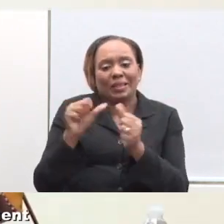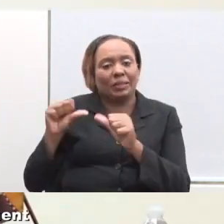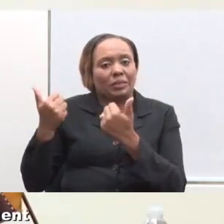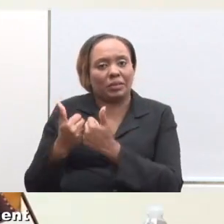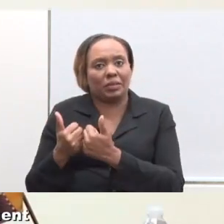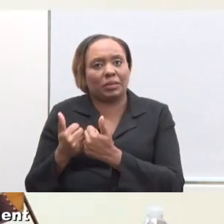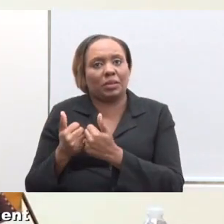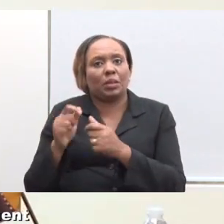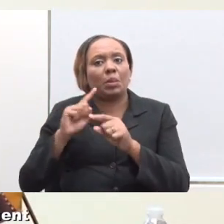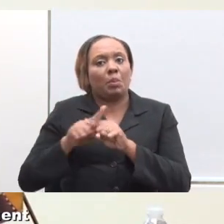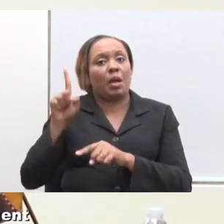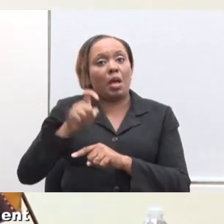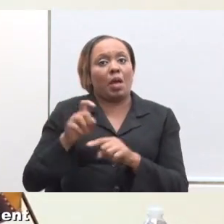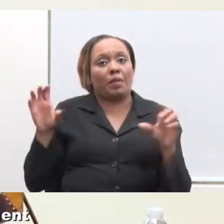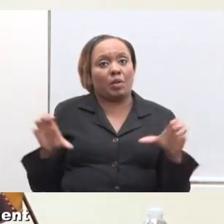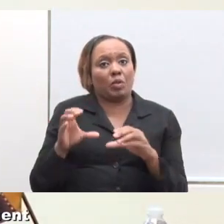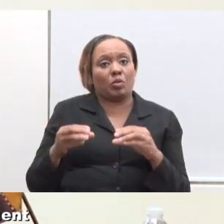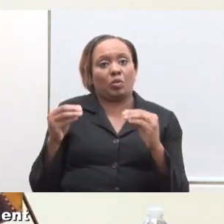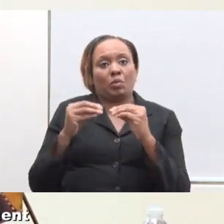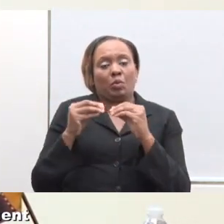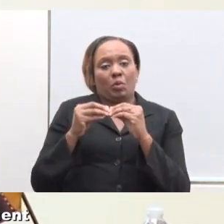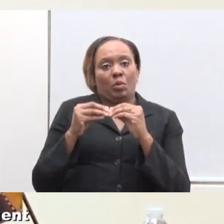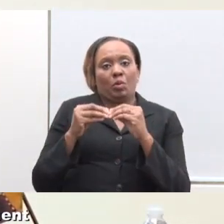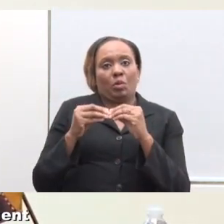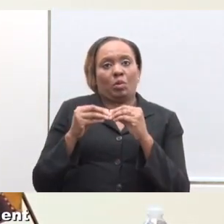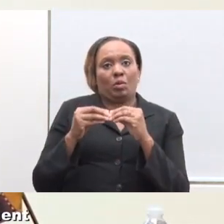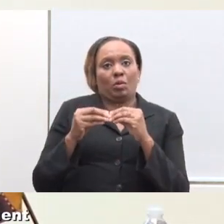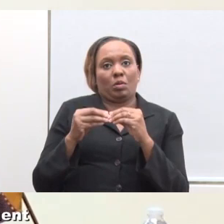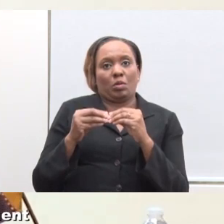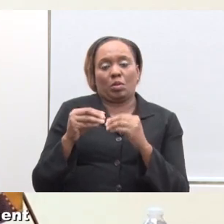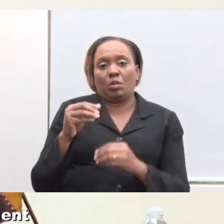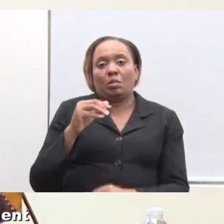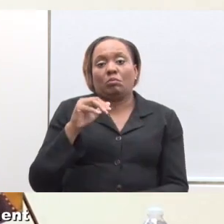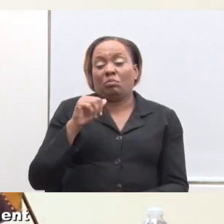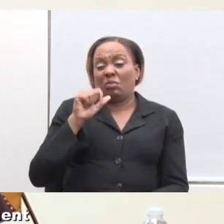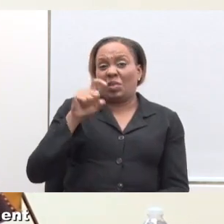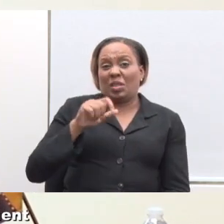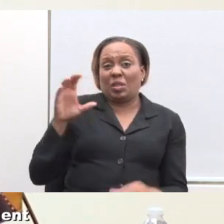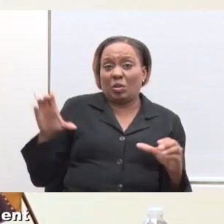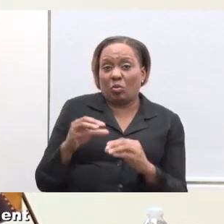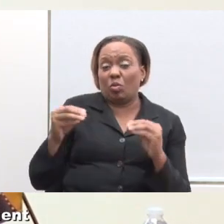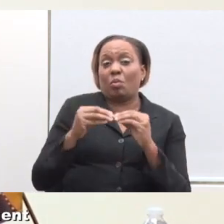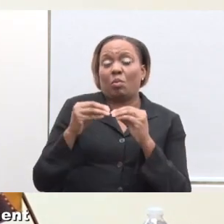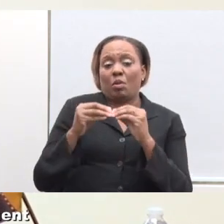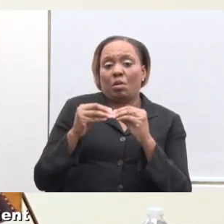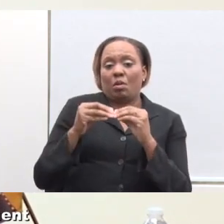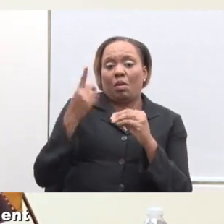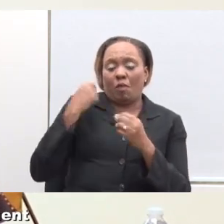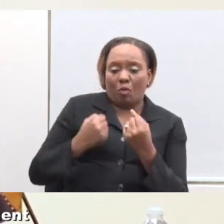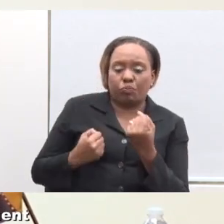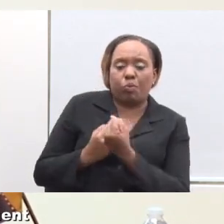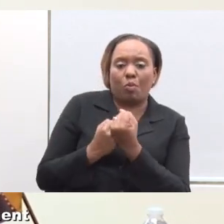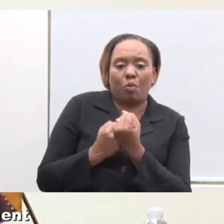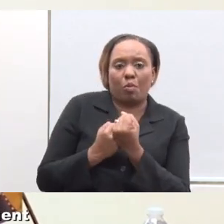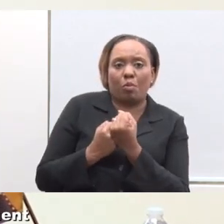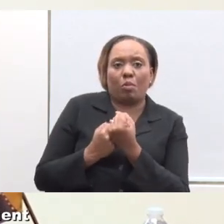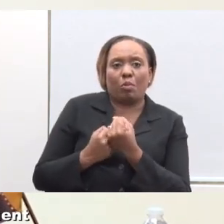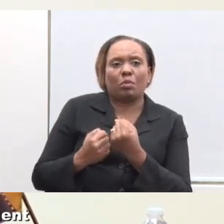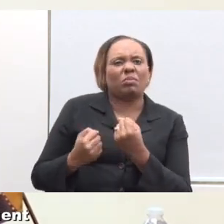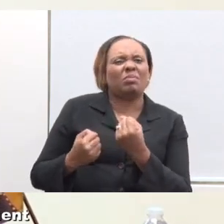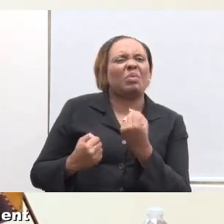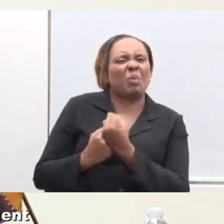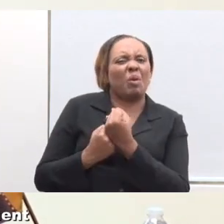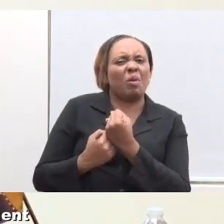go further than what exists in order to be able to fill the gap. Indeed, there is a